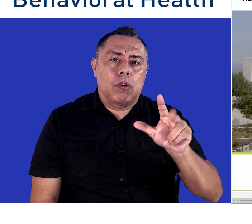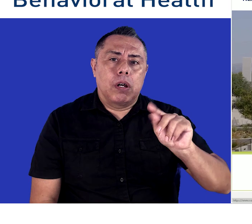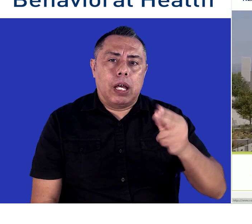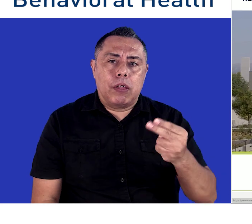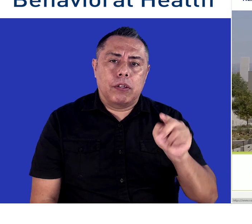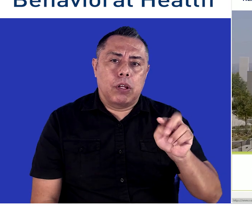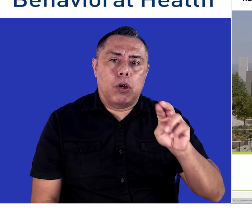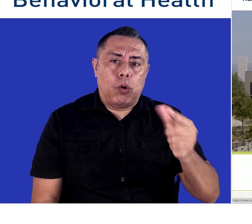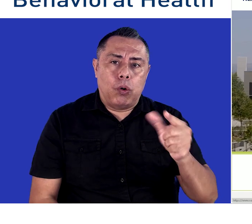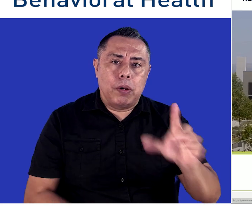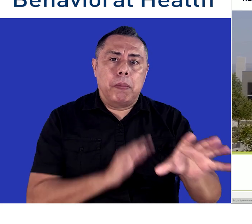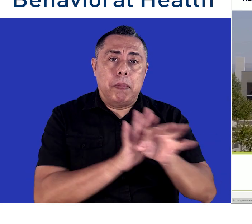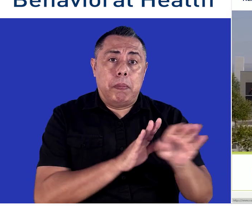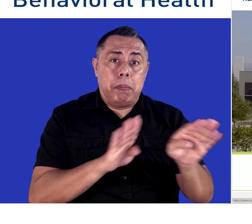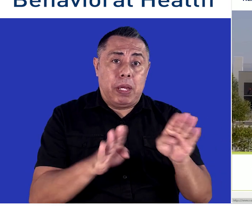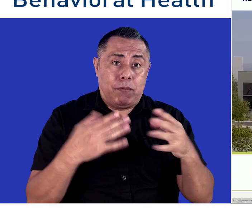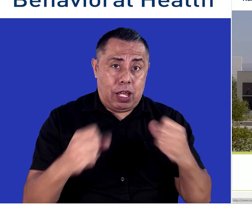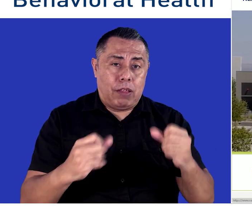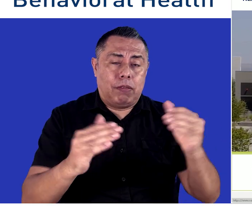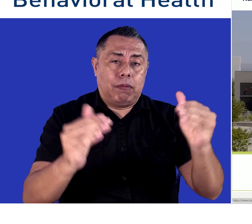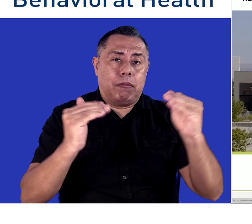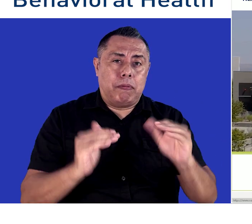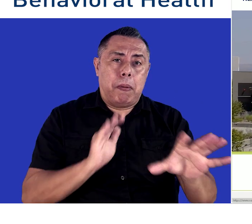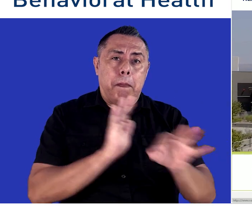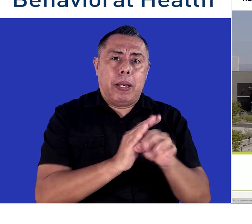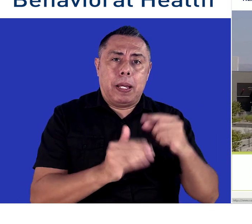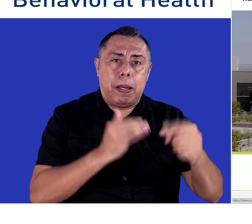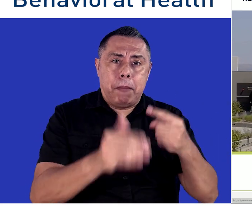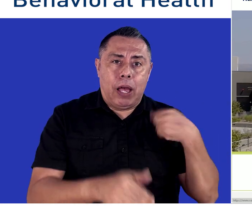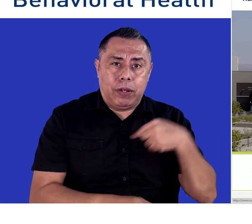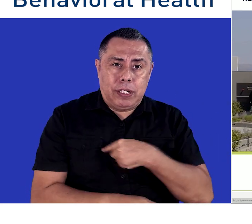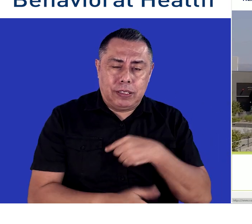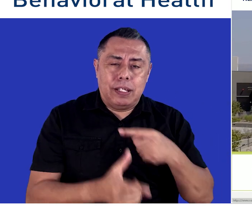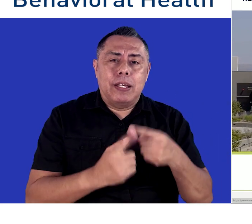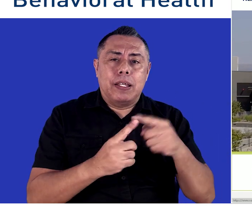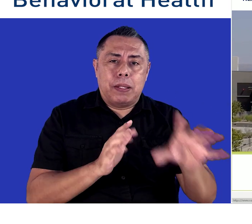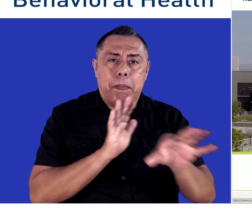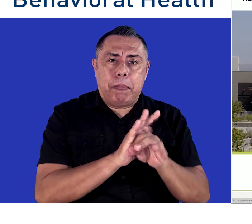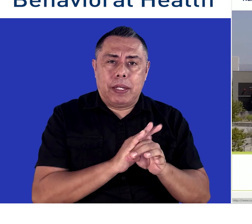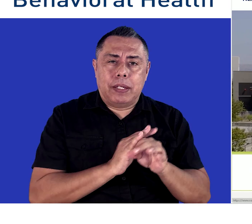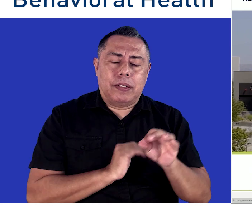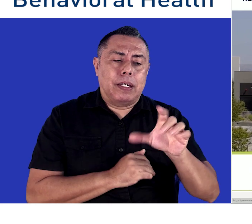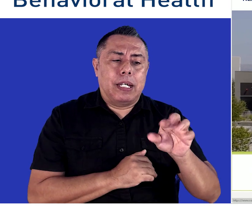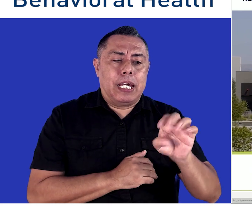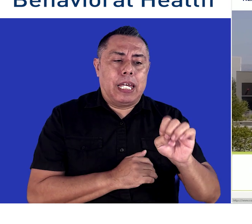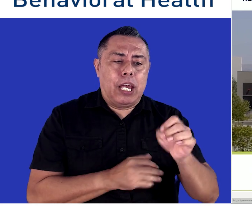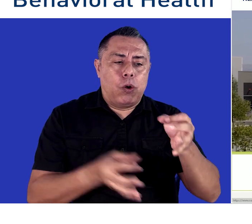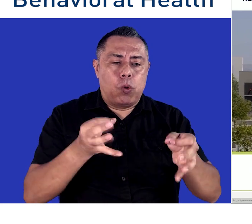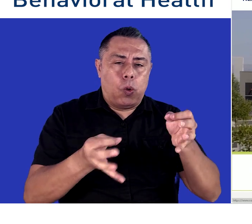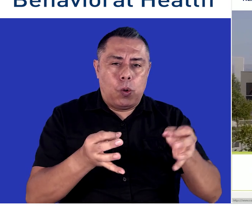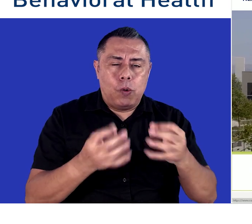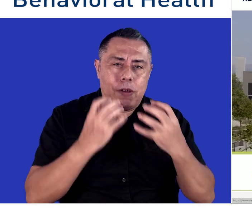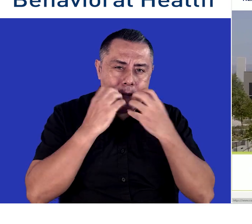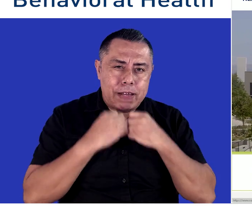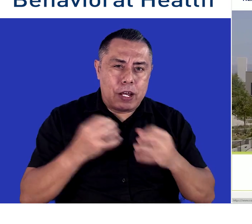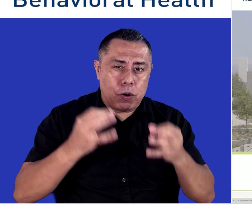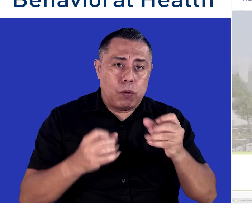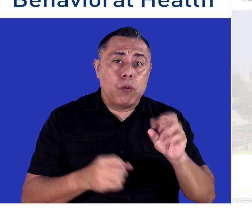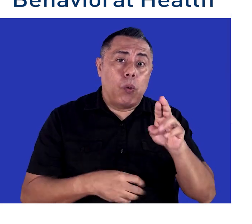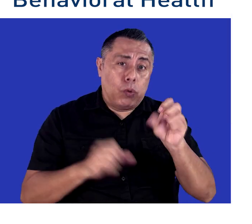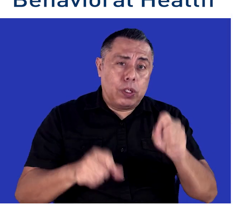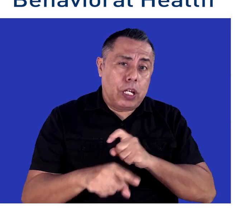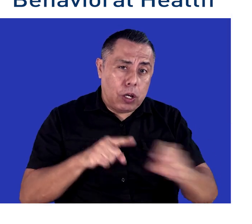ruhealth.org, choose Behavioral Health, then choose About Us from the menu, and then select Care